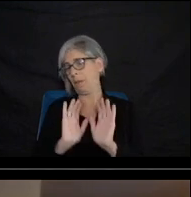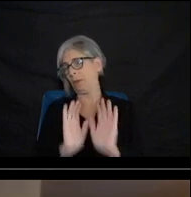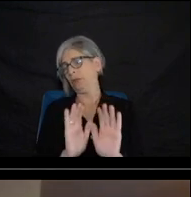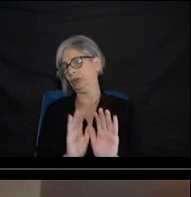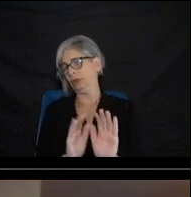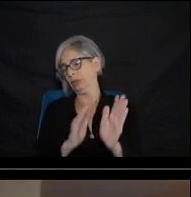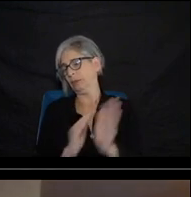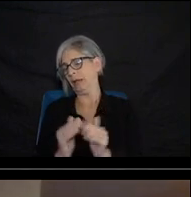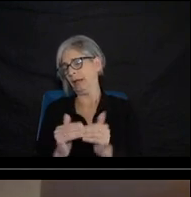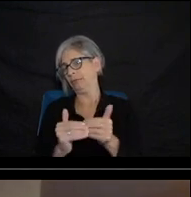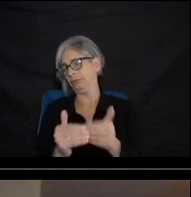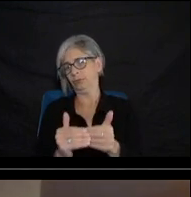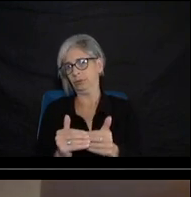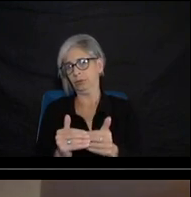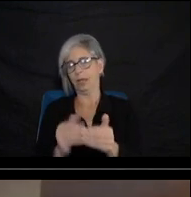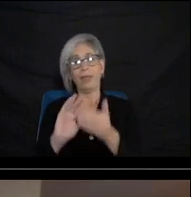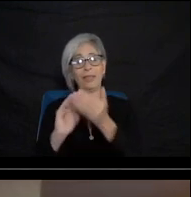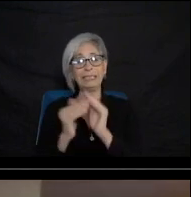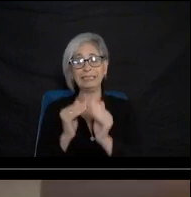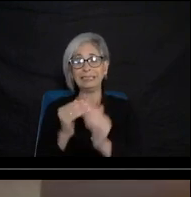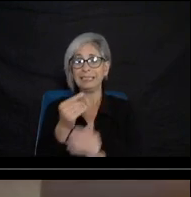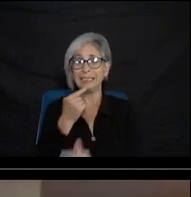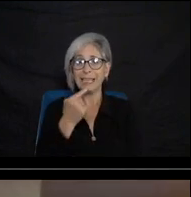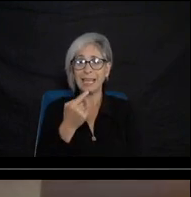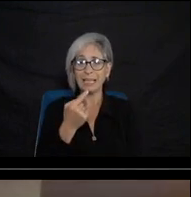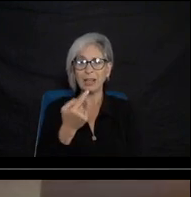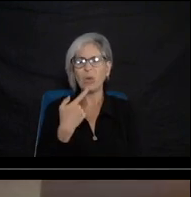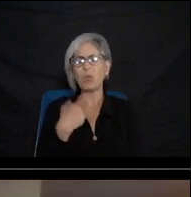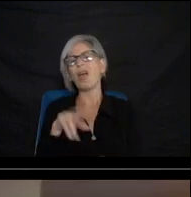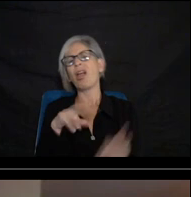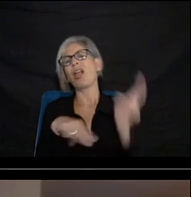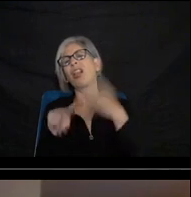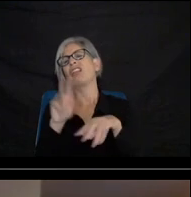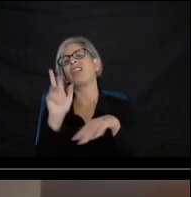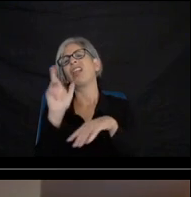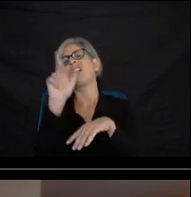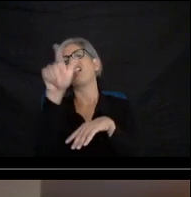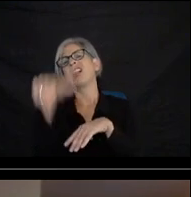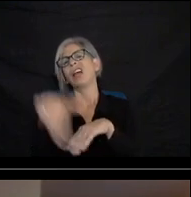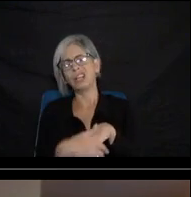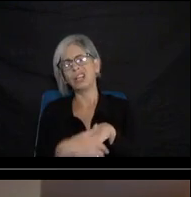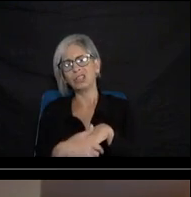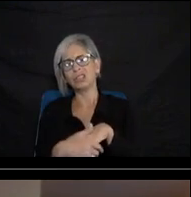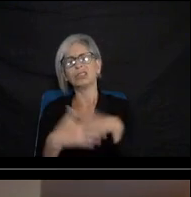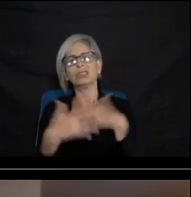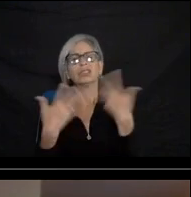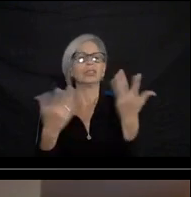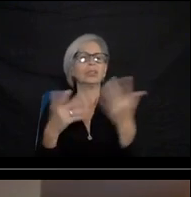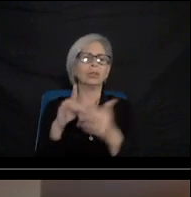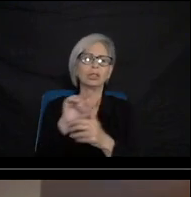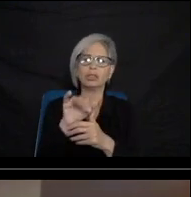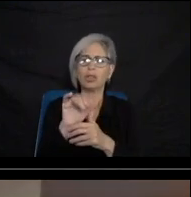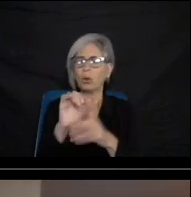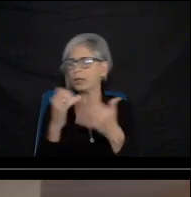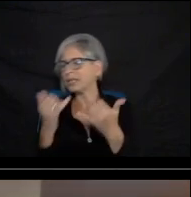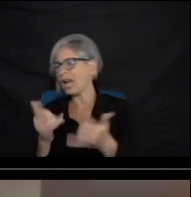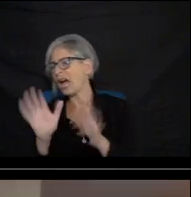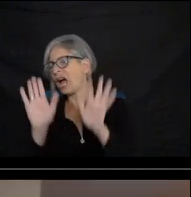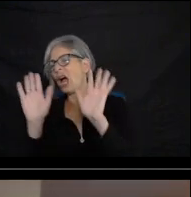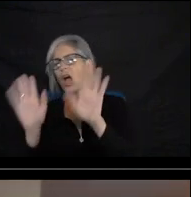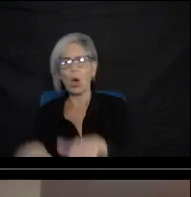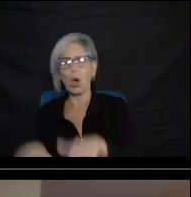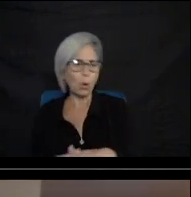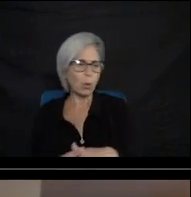forward. The city has said, well, we can look at it later. We're just doing the zoning now. We're just incorporating